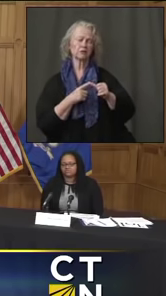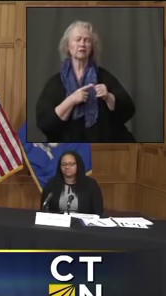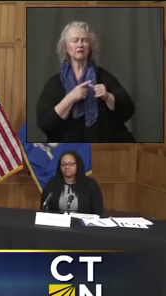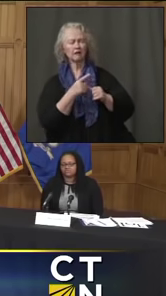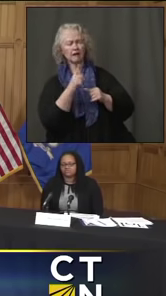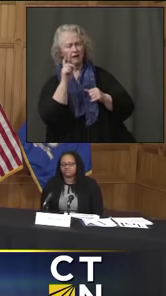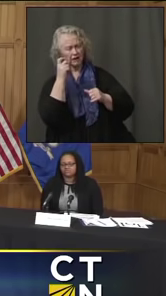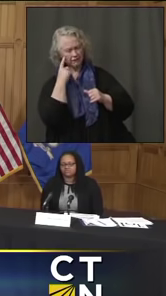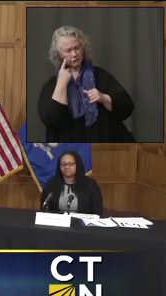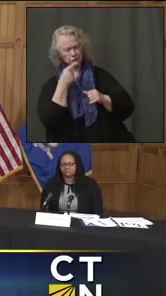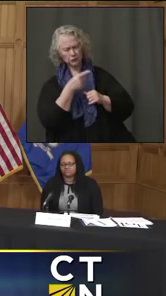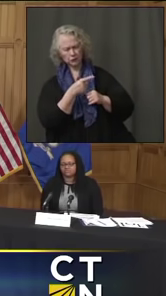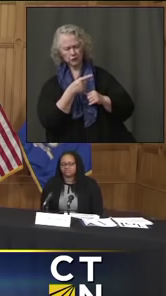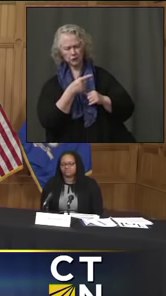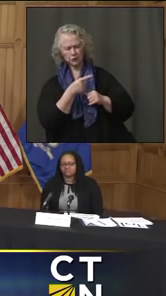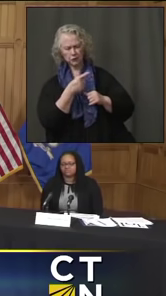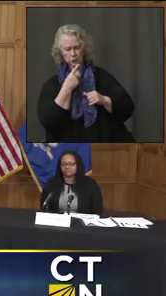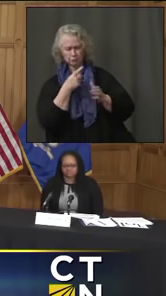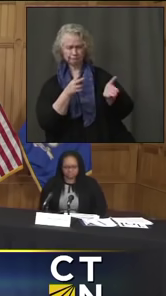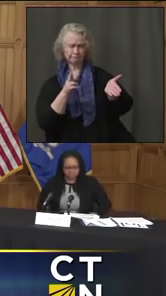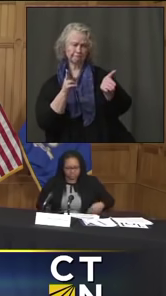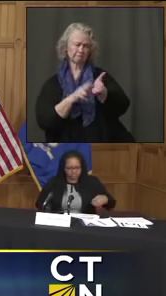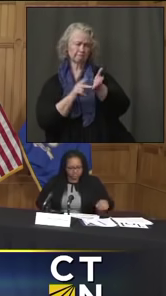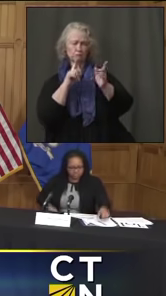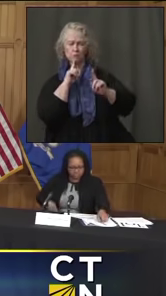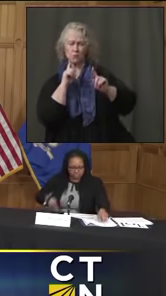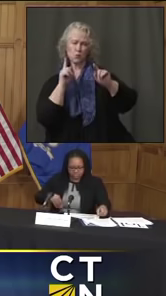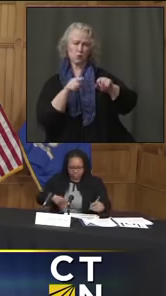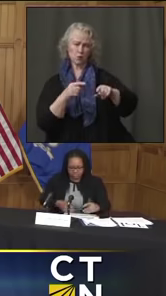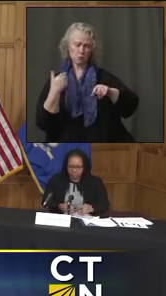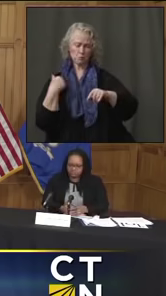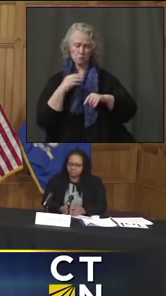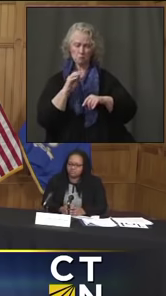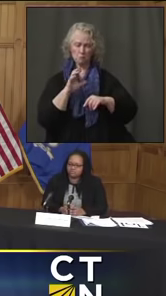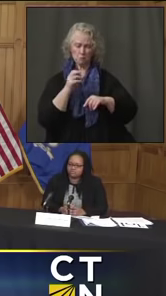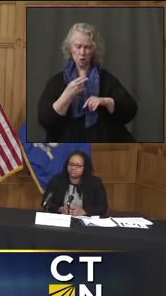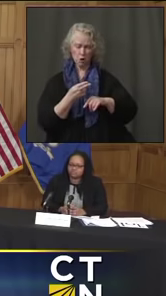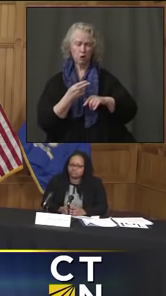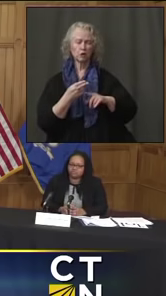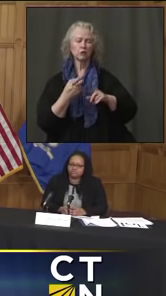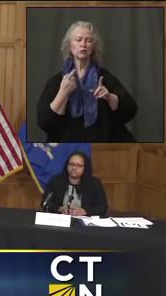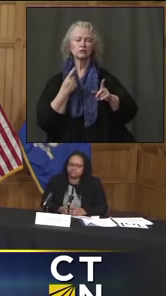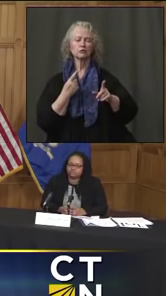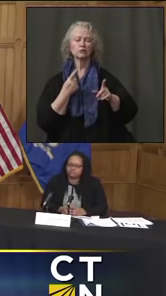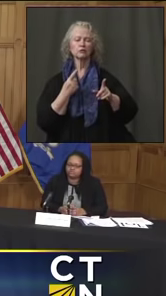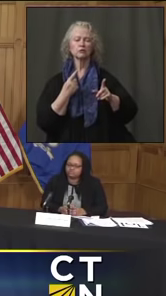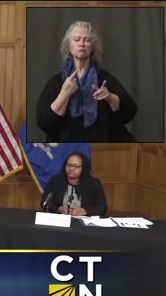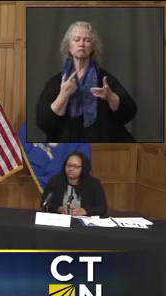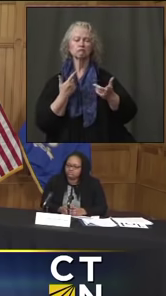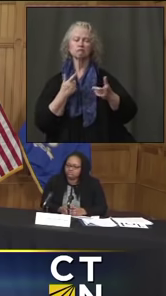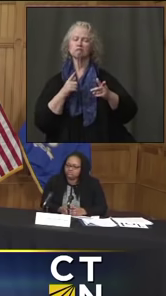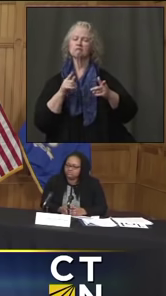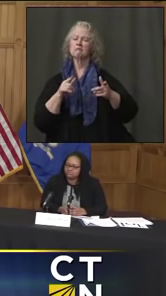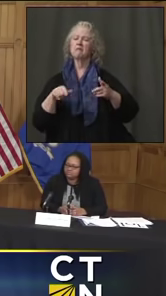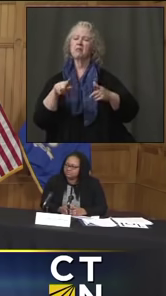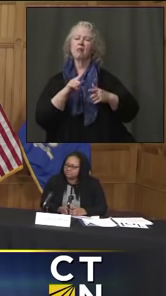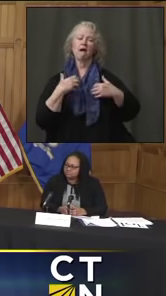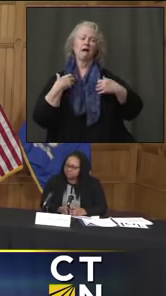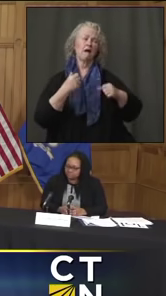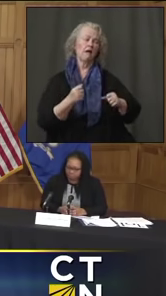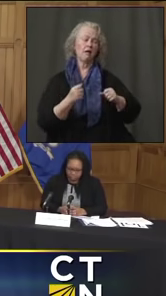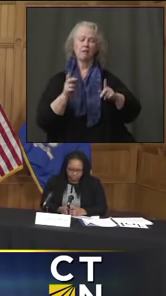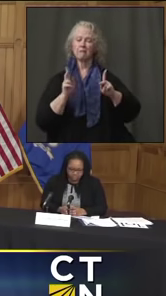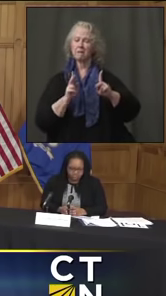Governor, you signed an executive order in March that granted immunity for healthcare facilities against civil action during this